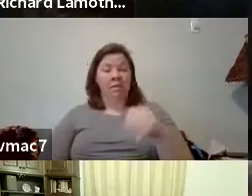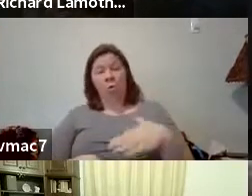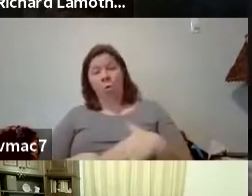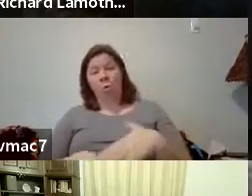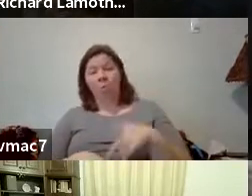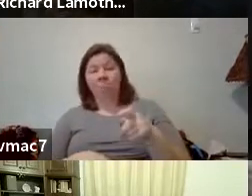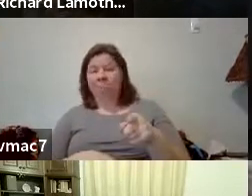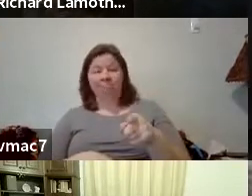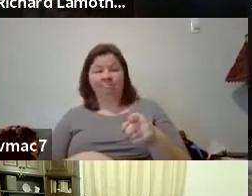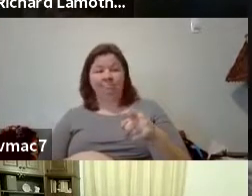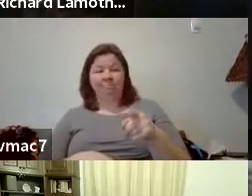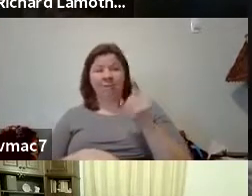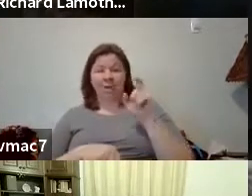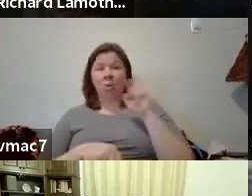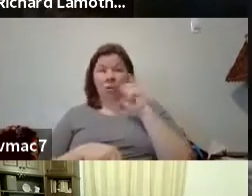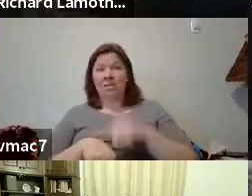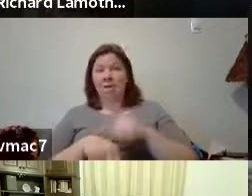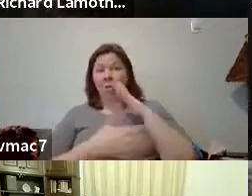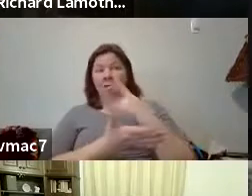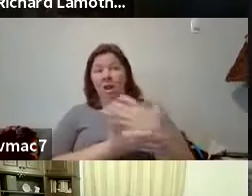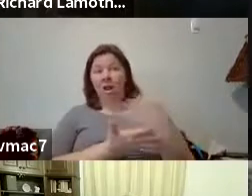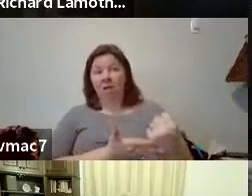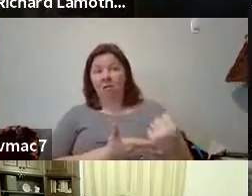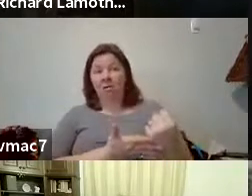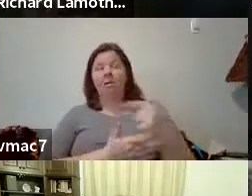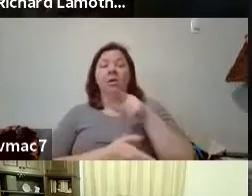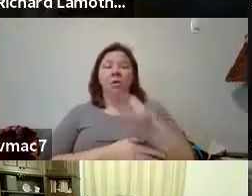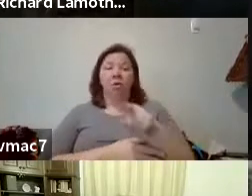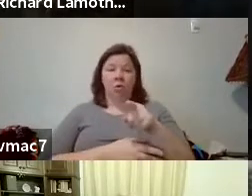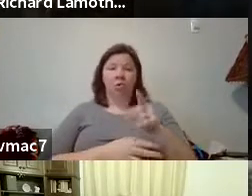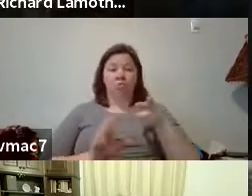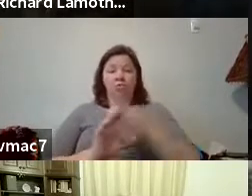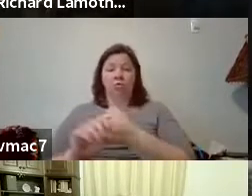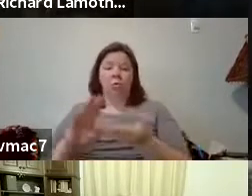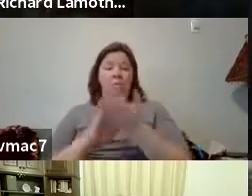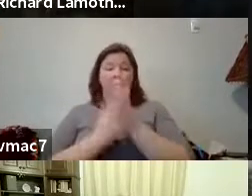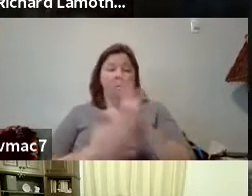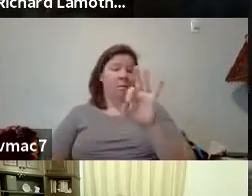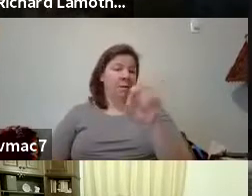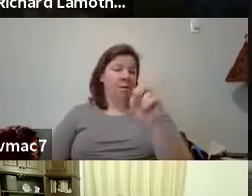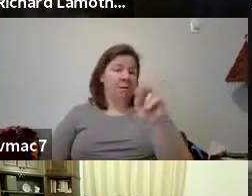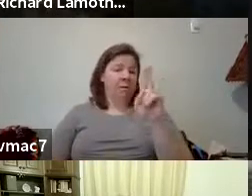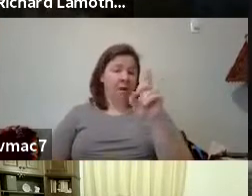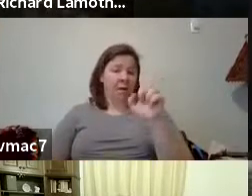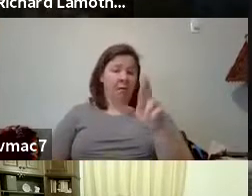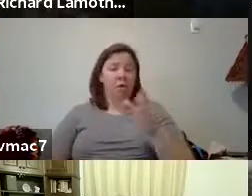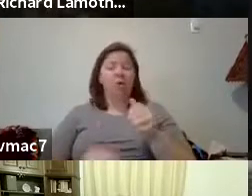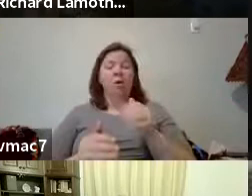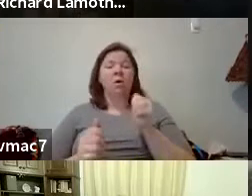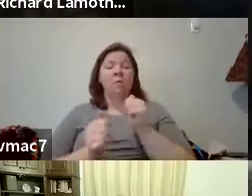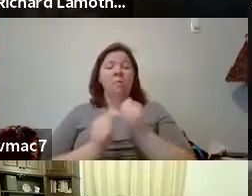that there's an expiration date for being a founder. You can't be a founder past a certain